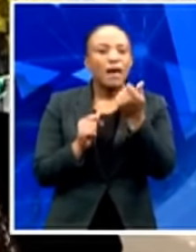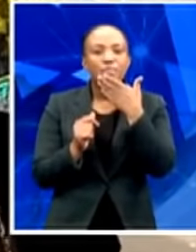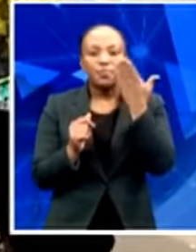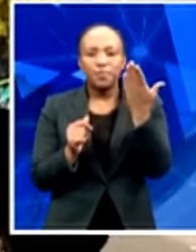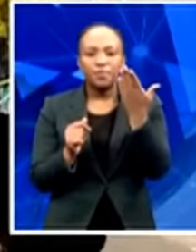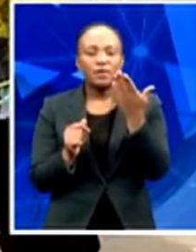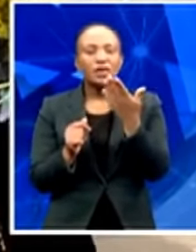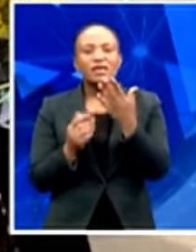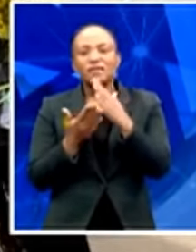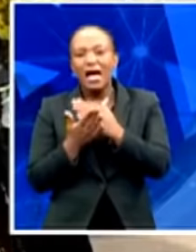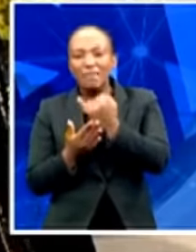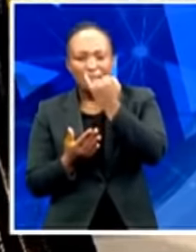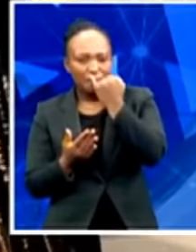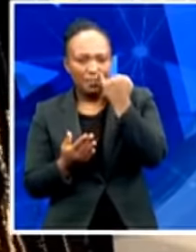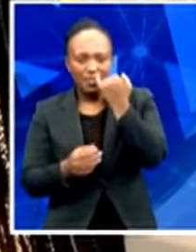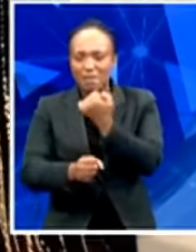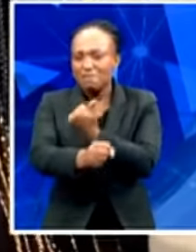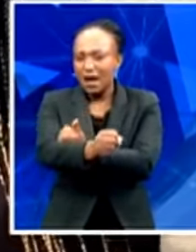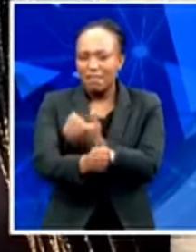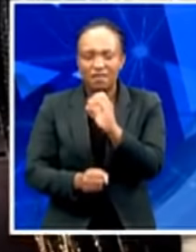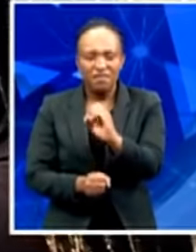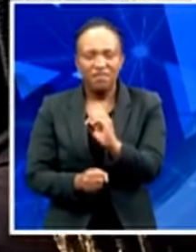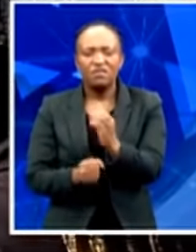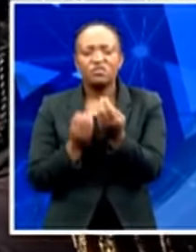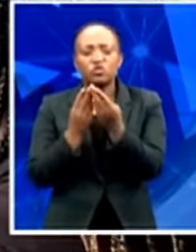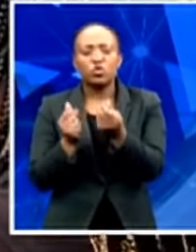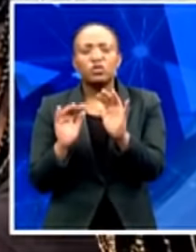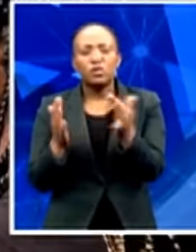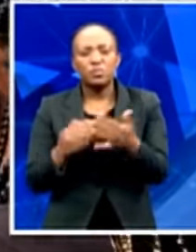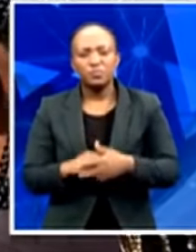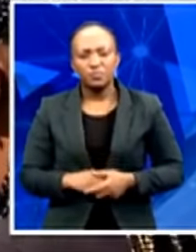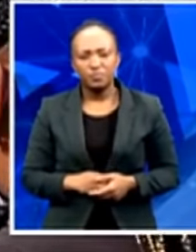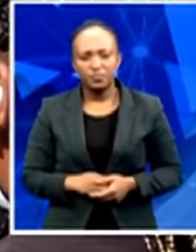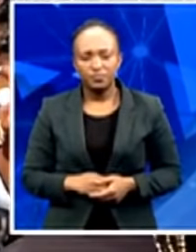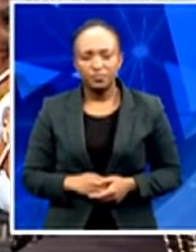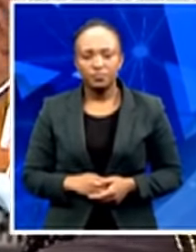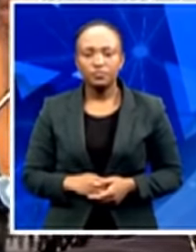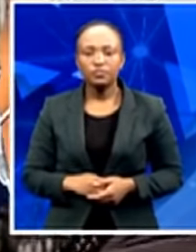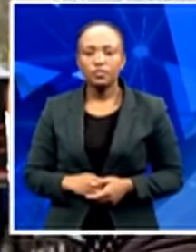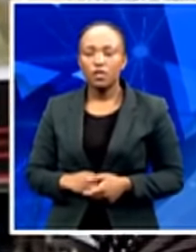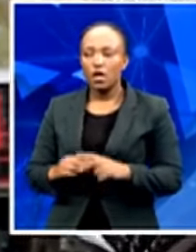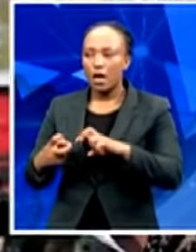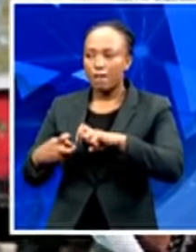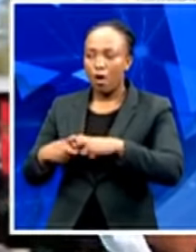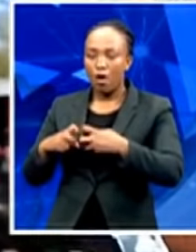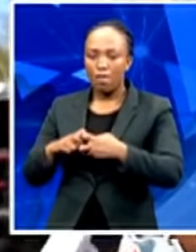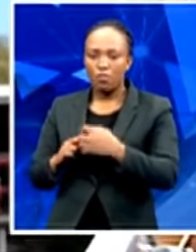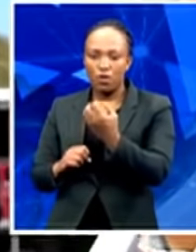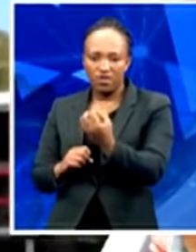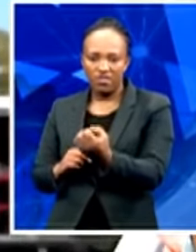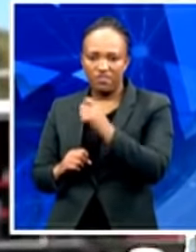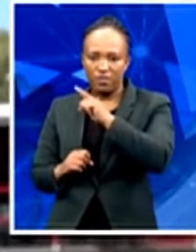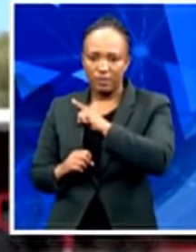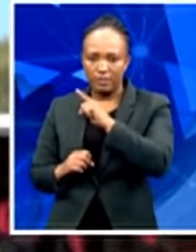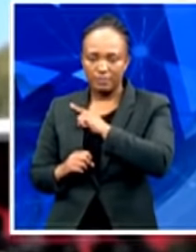solution for young, you know, young people within our country? Look, our problem is that because we've got racist apologists who